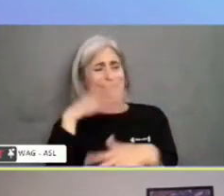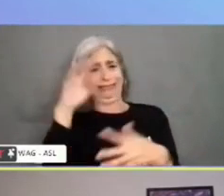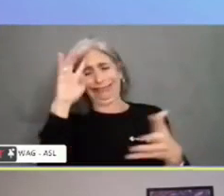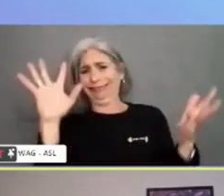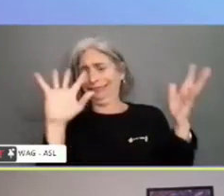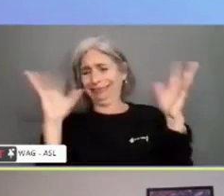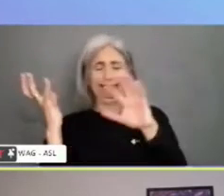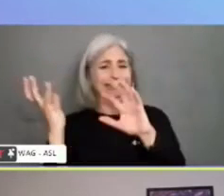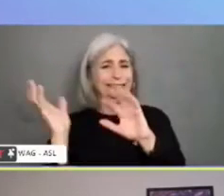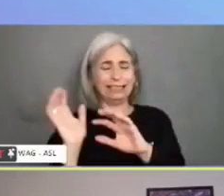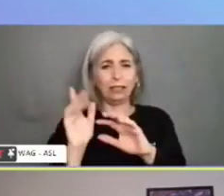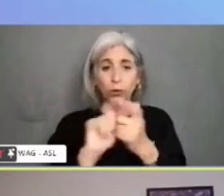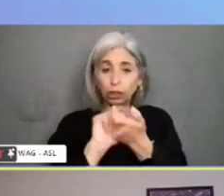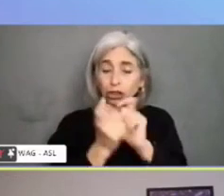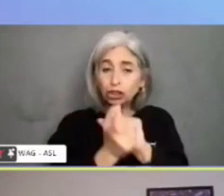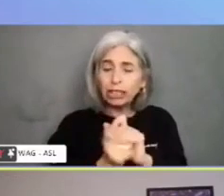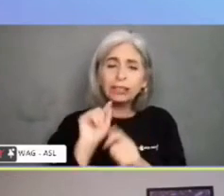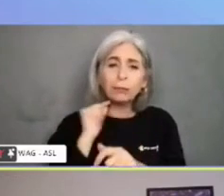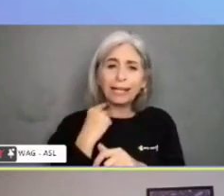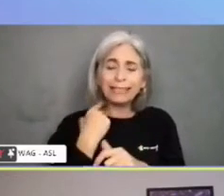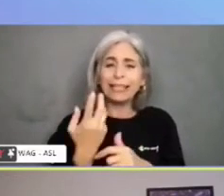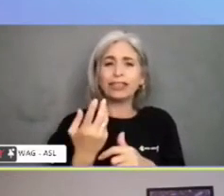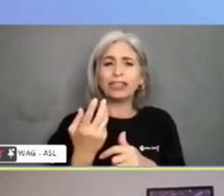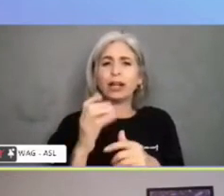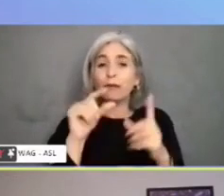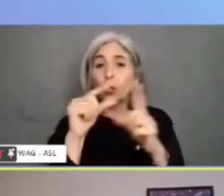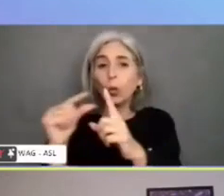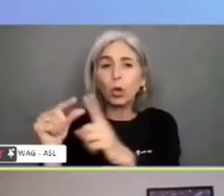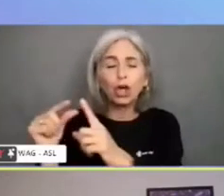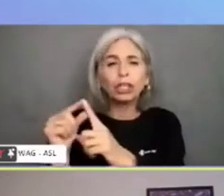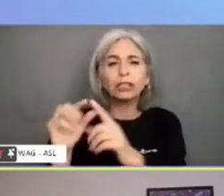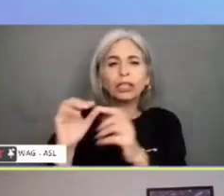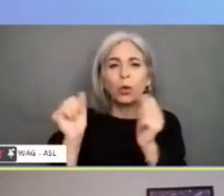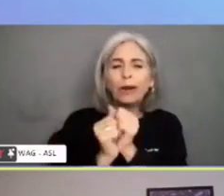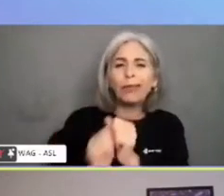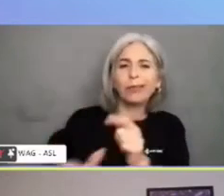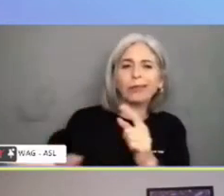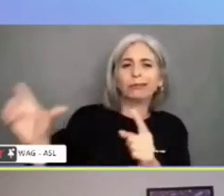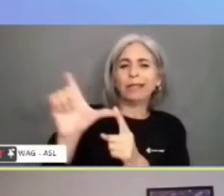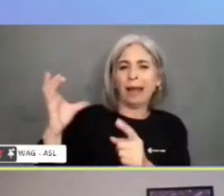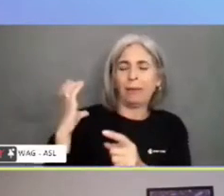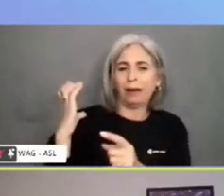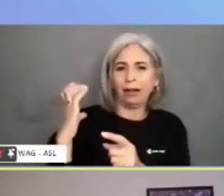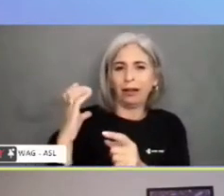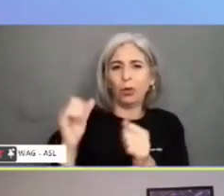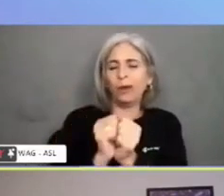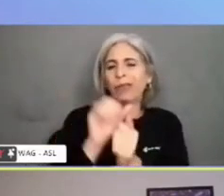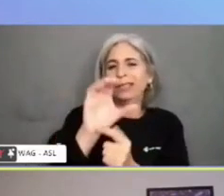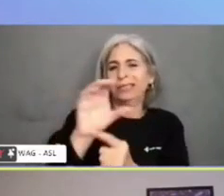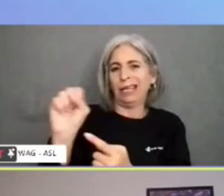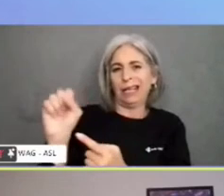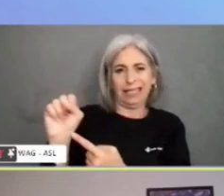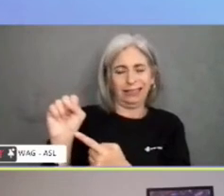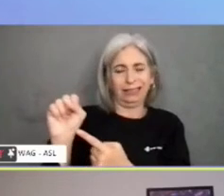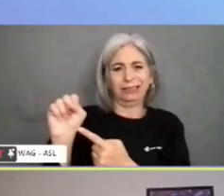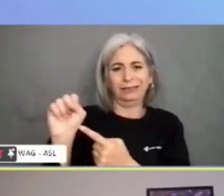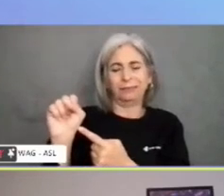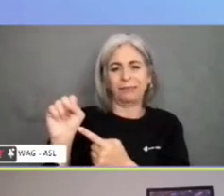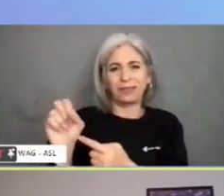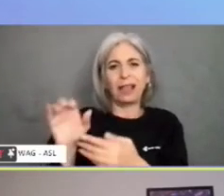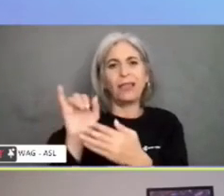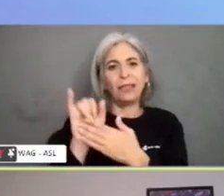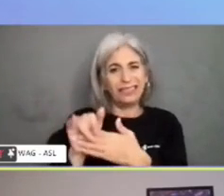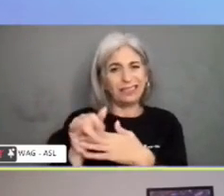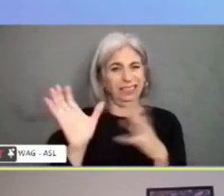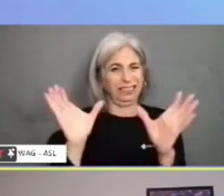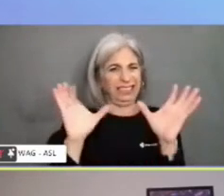can change the pronunciation of words with capitalization via CSS. This is